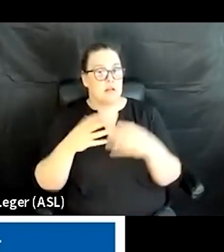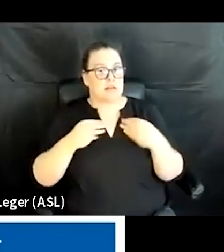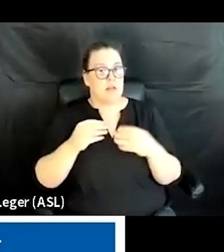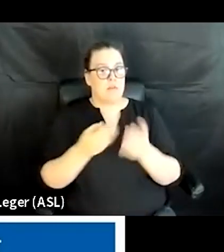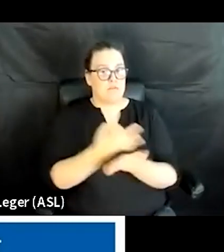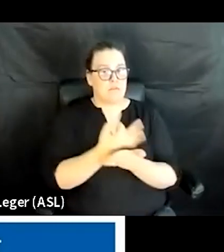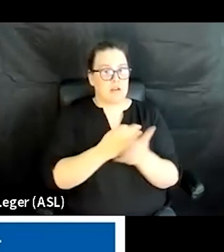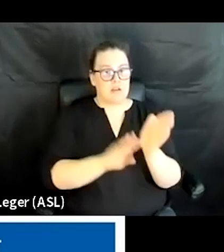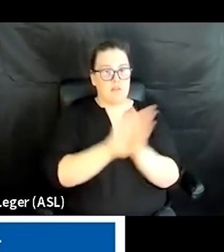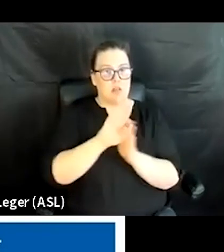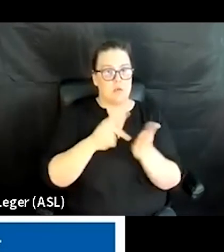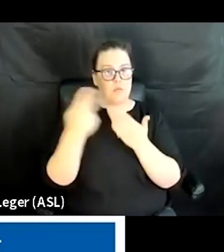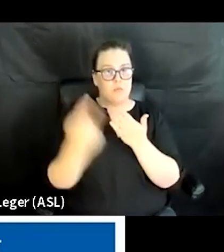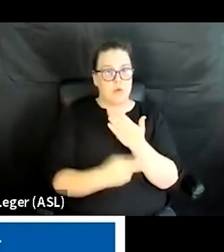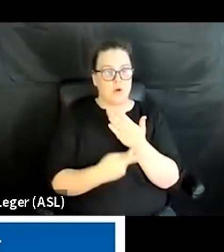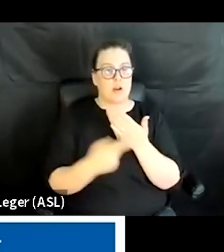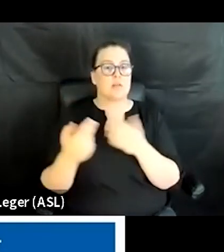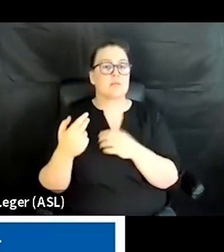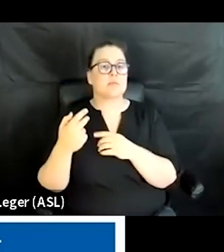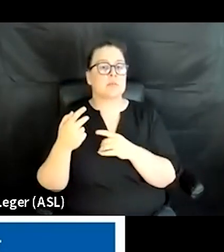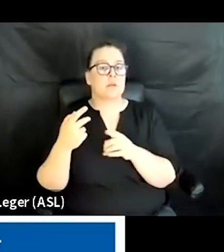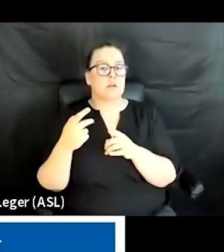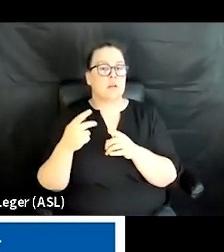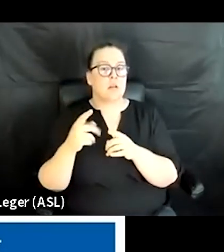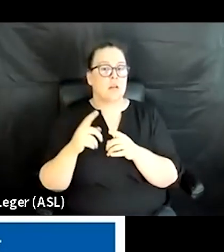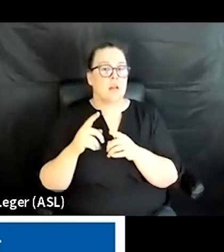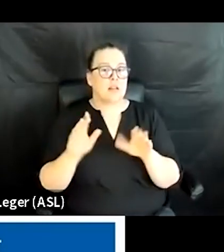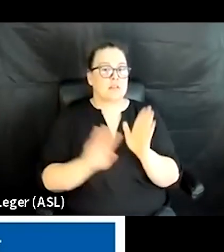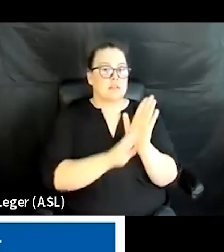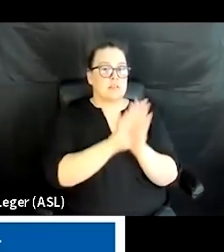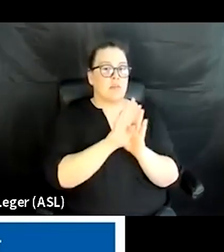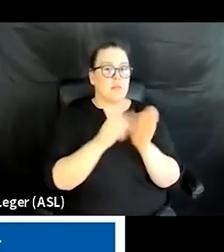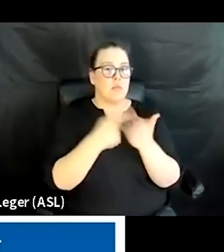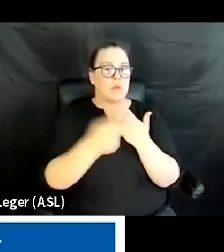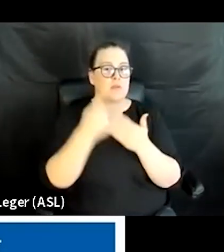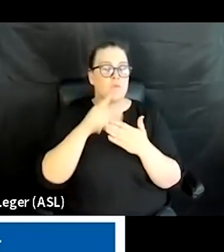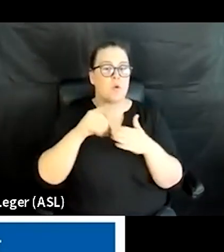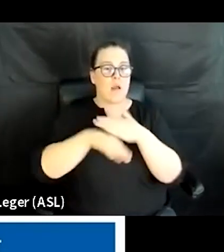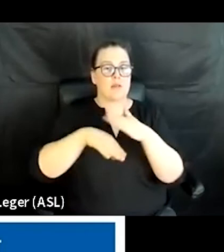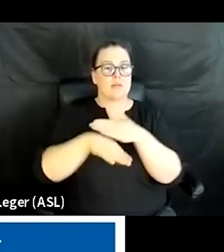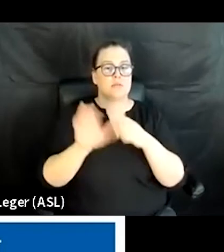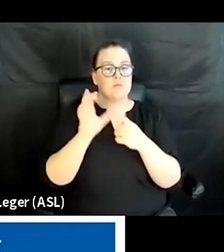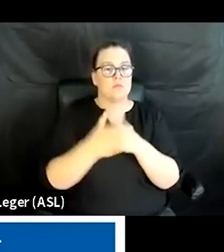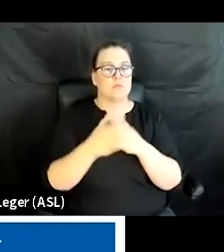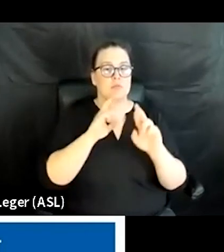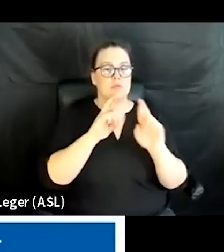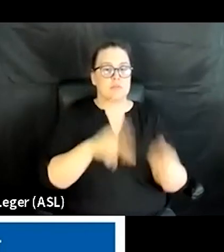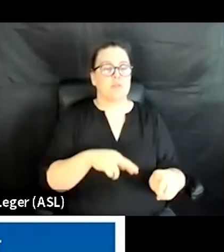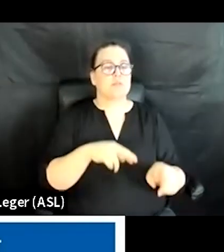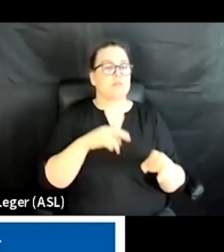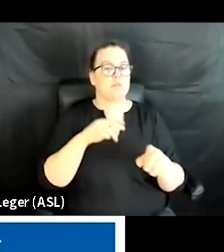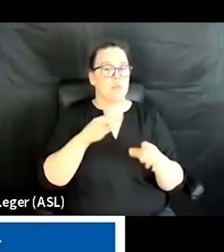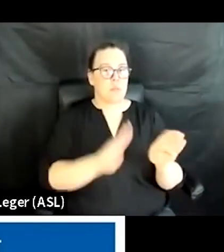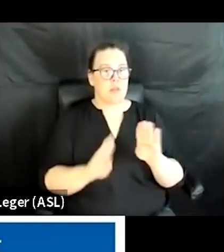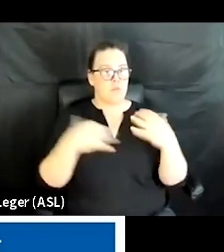and provide incentives to improve access to culturally responsive behavioral health services. And that's a pretty ongoing effort. So